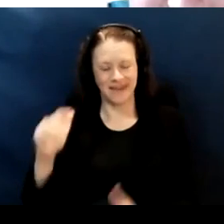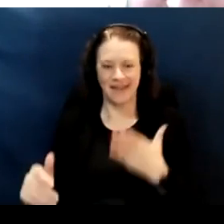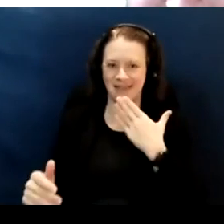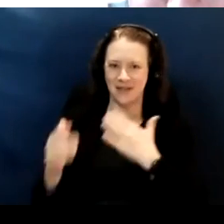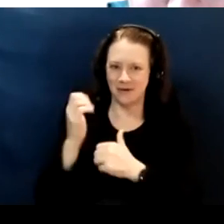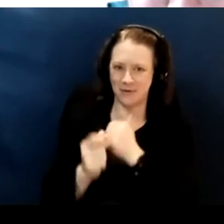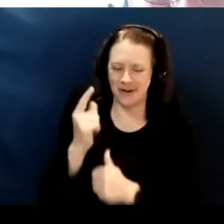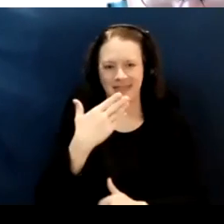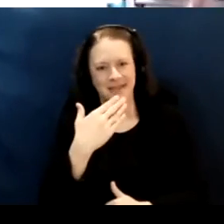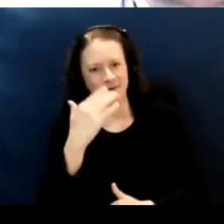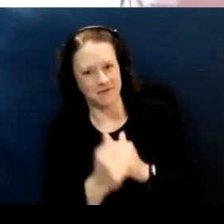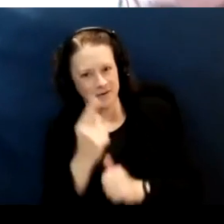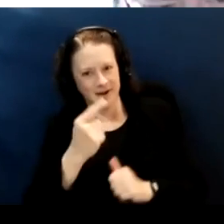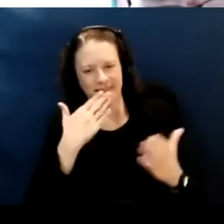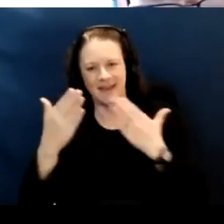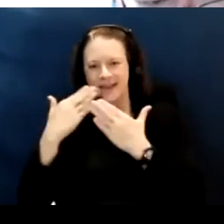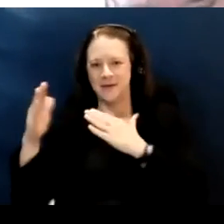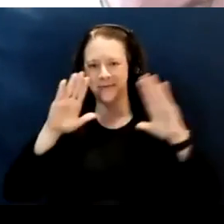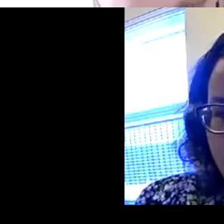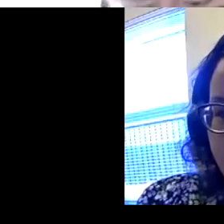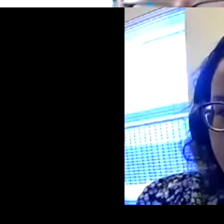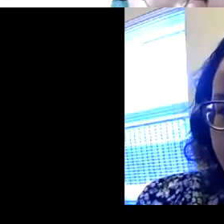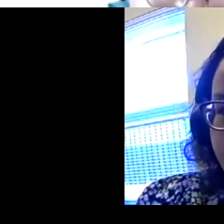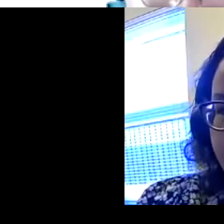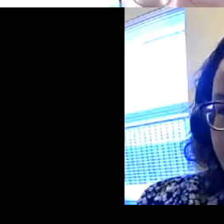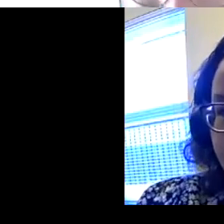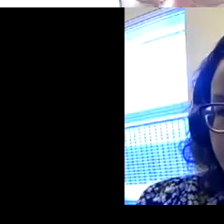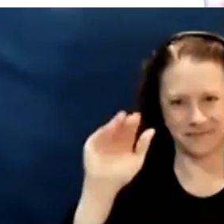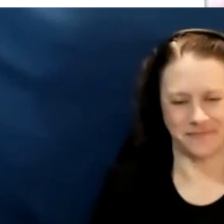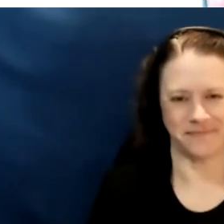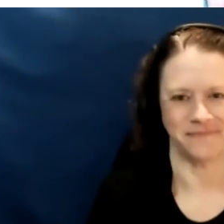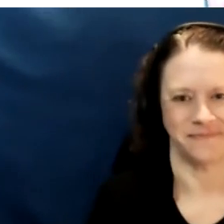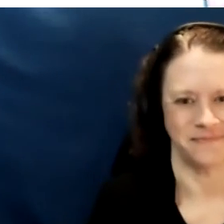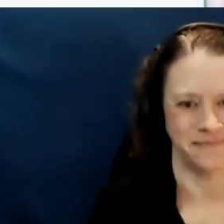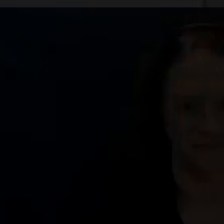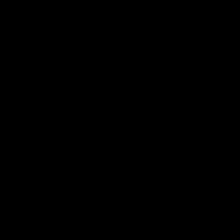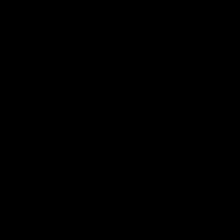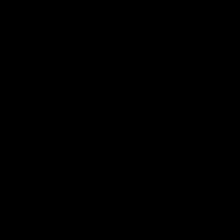everyone. Thank you, everybody. Thank you, everybody. Take care. Thank you.